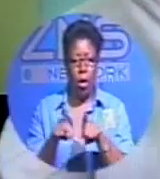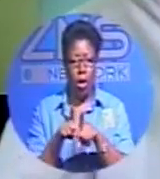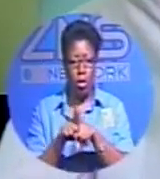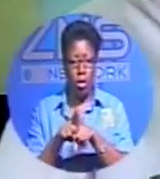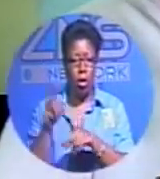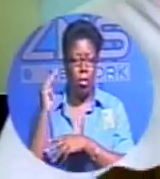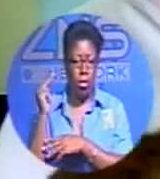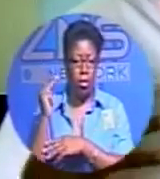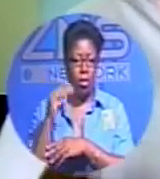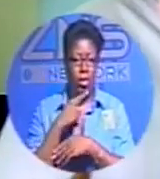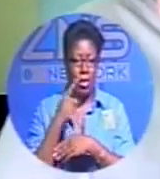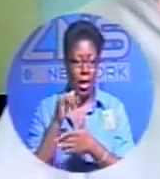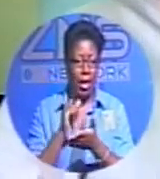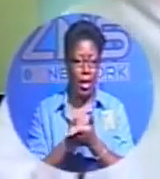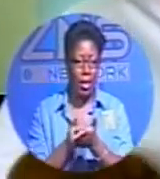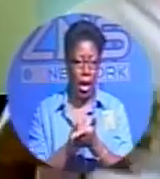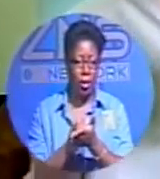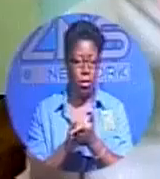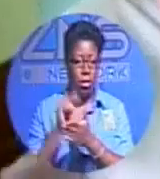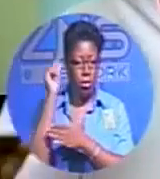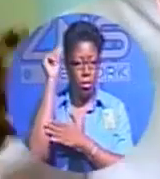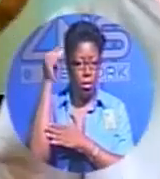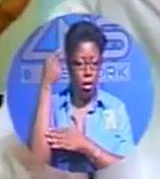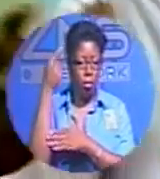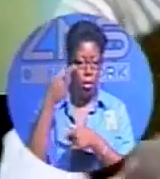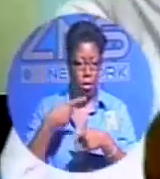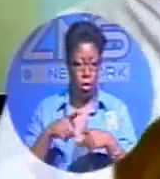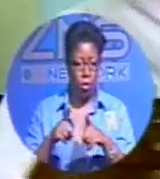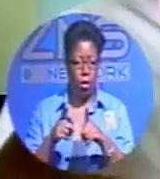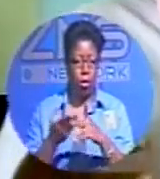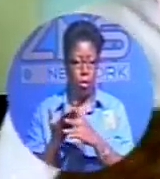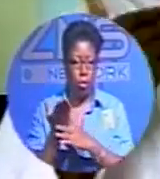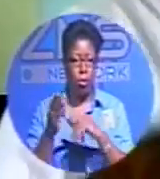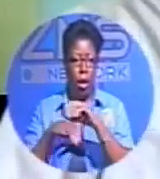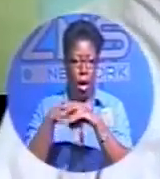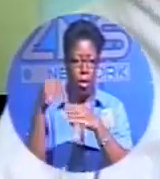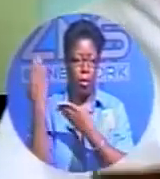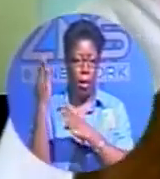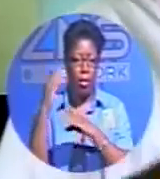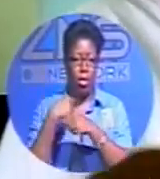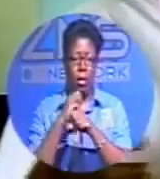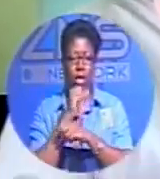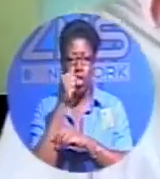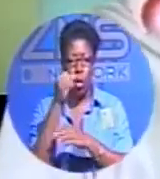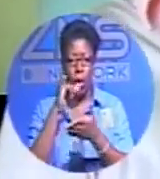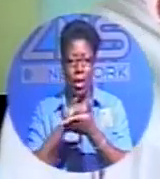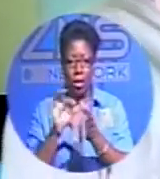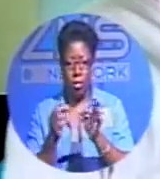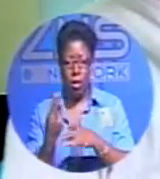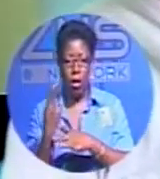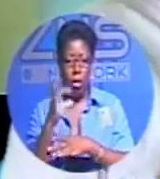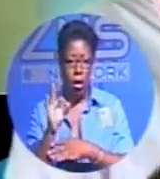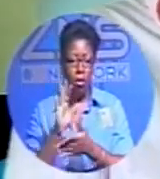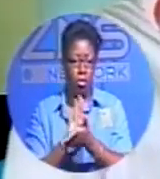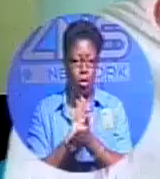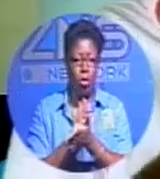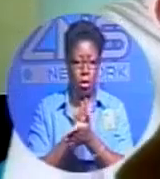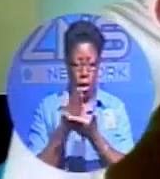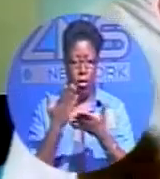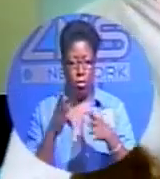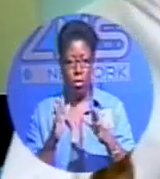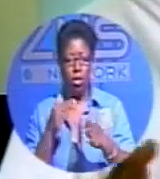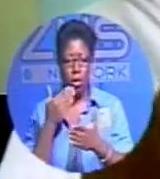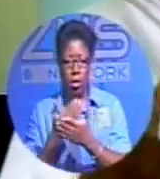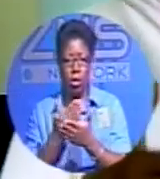also elaborated on the government going throughout the Bahamas, making sure the repairs are done, and so hopefully